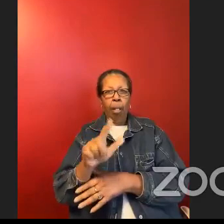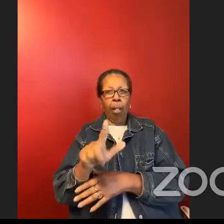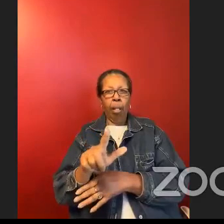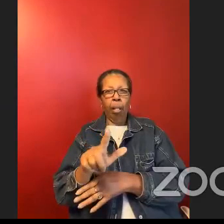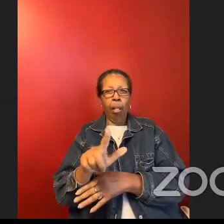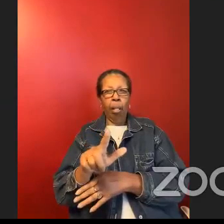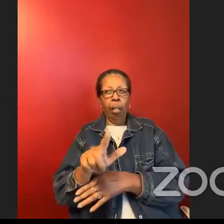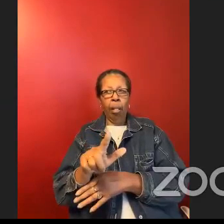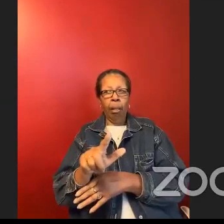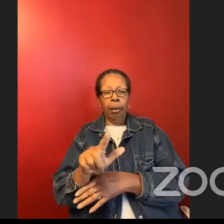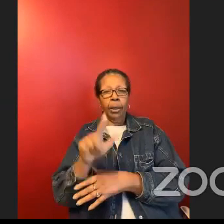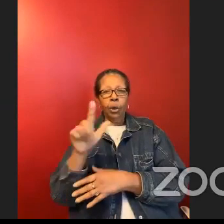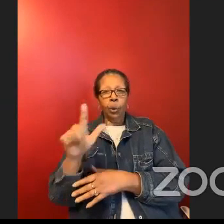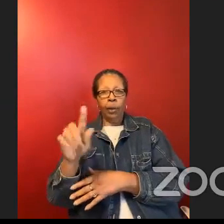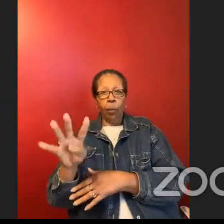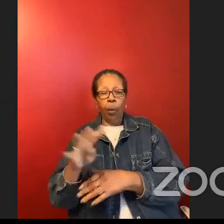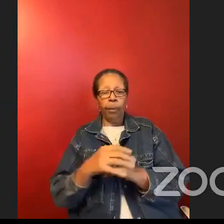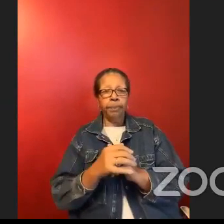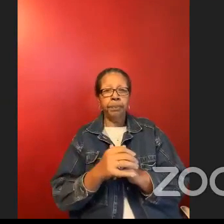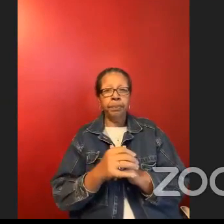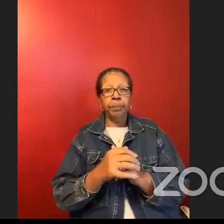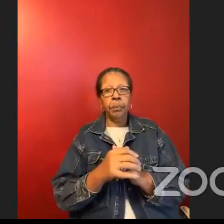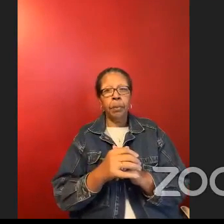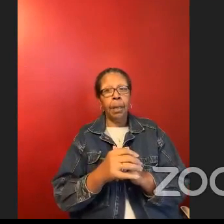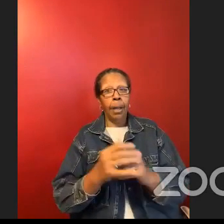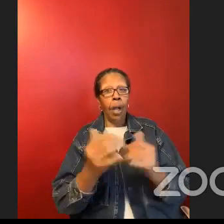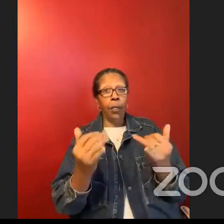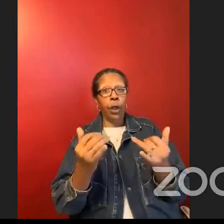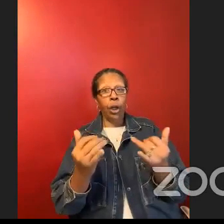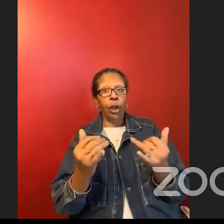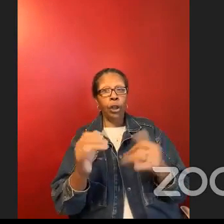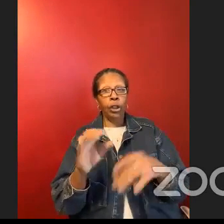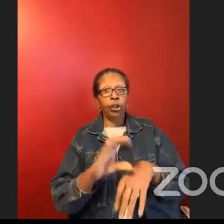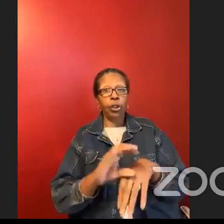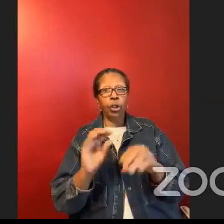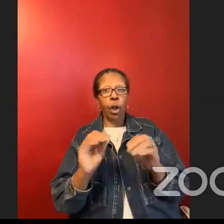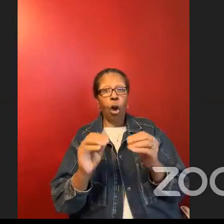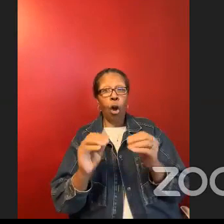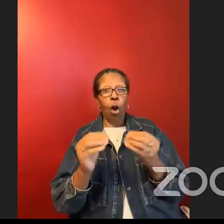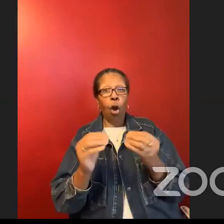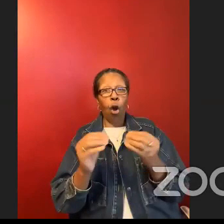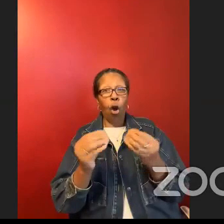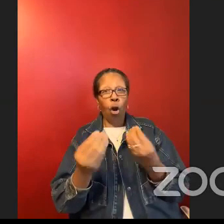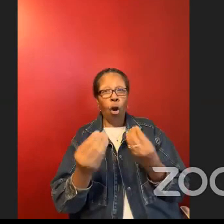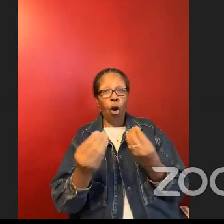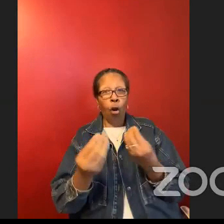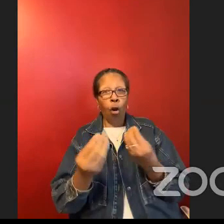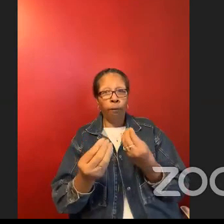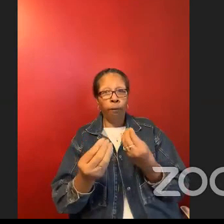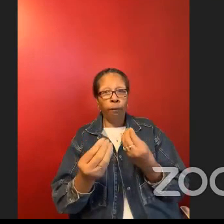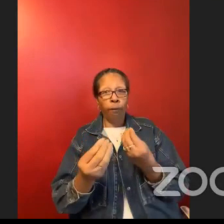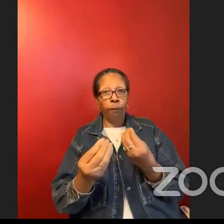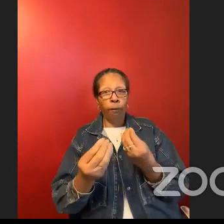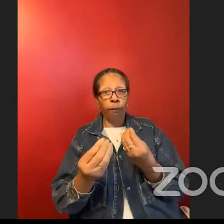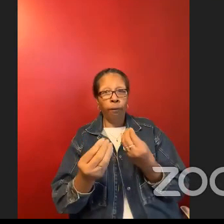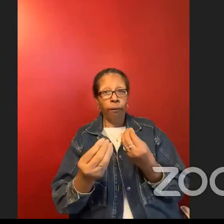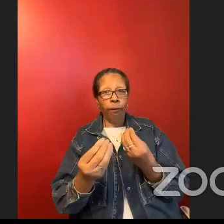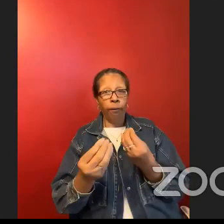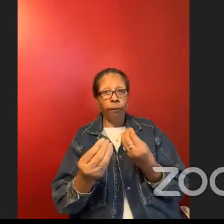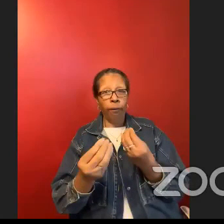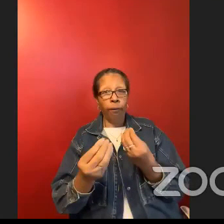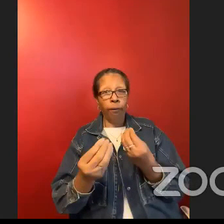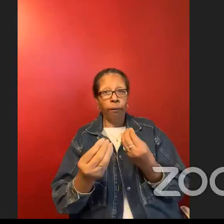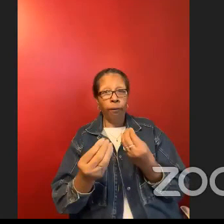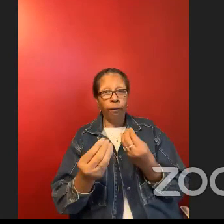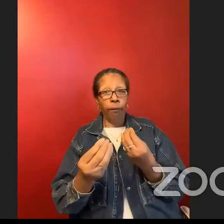2022. Current church office hours will continue to be at 9 a.m. to 2 p.m.